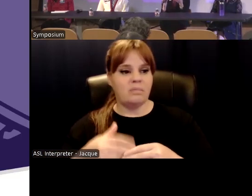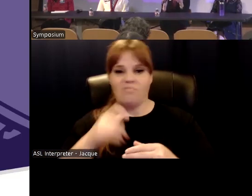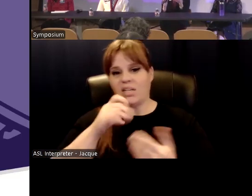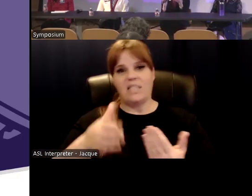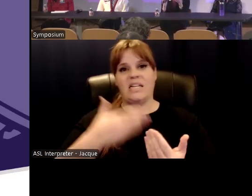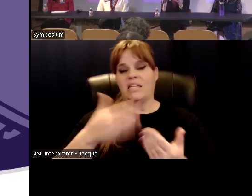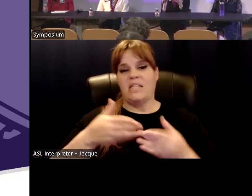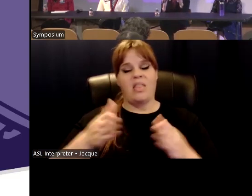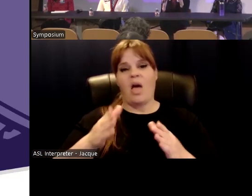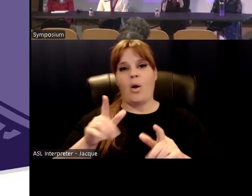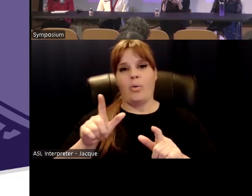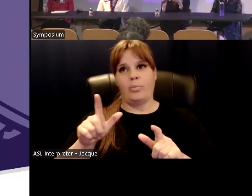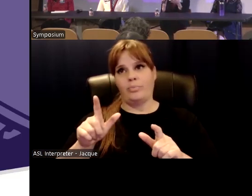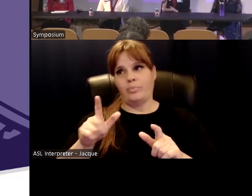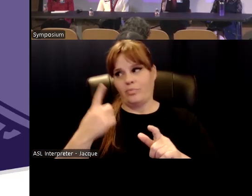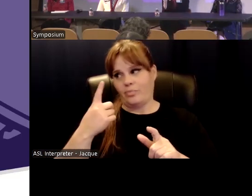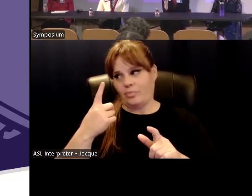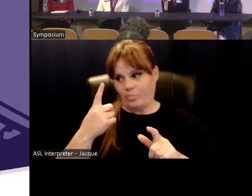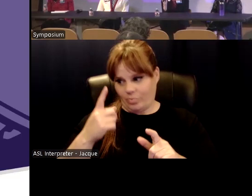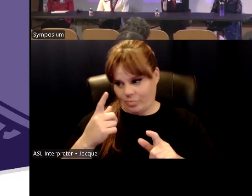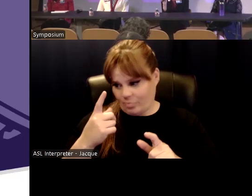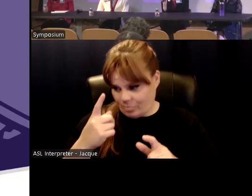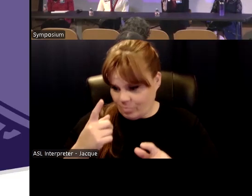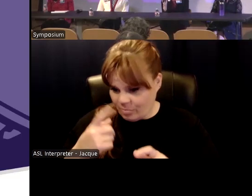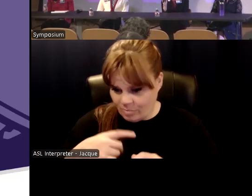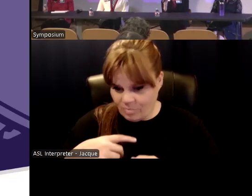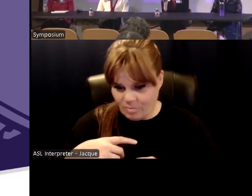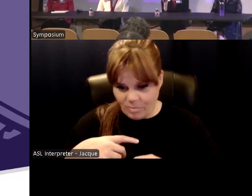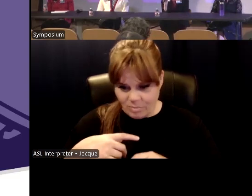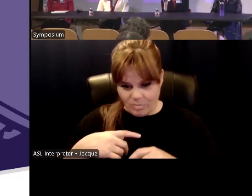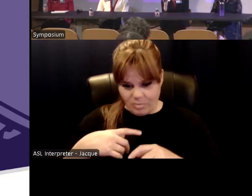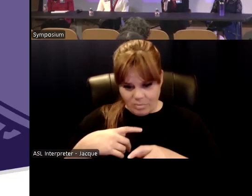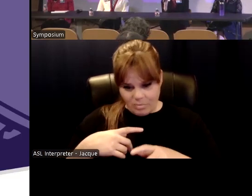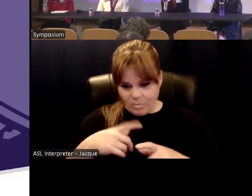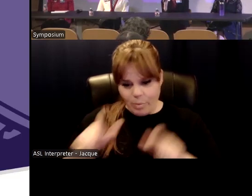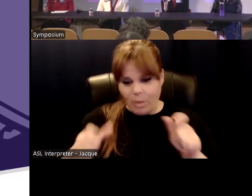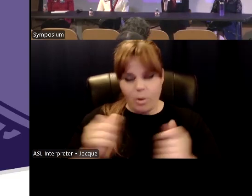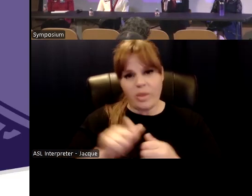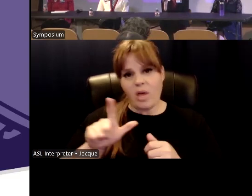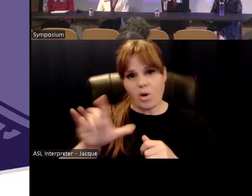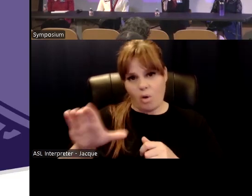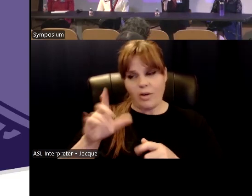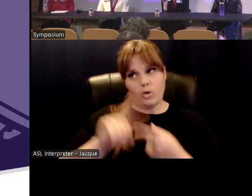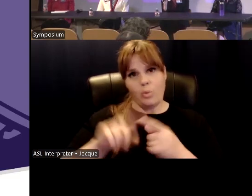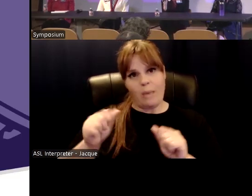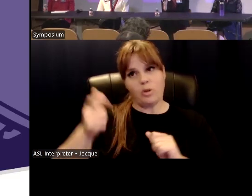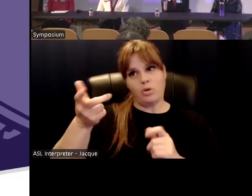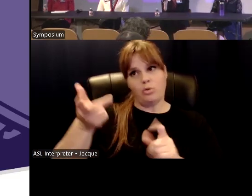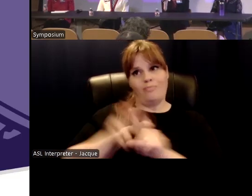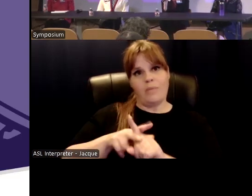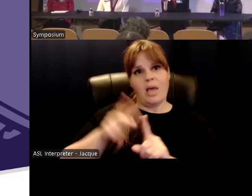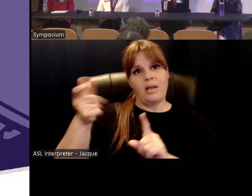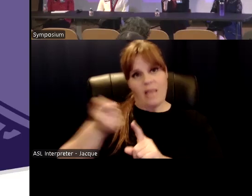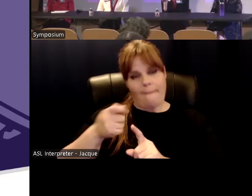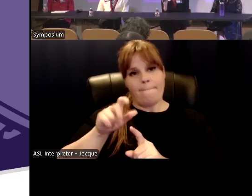allow people with long COVID to claim the SSDI that they are eligible for. And for people who do